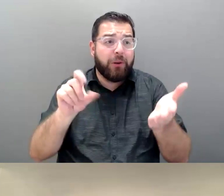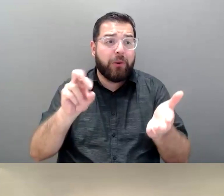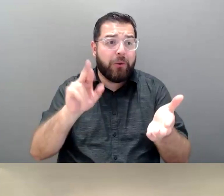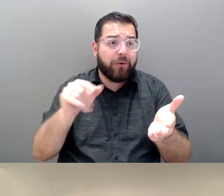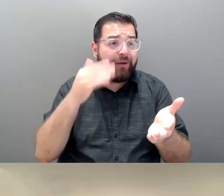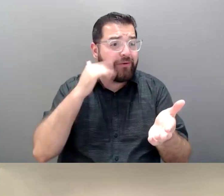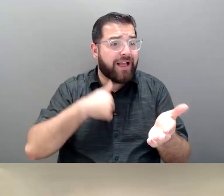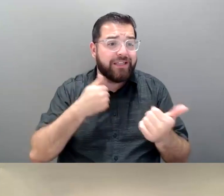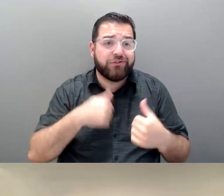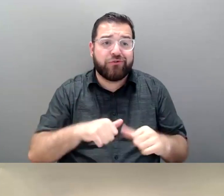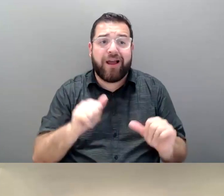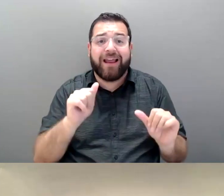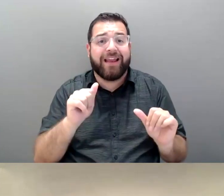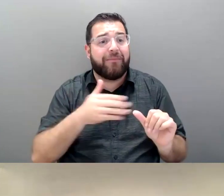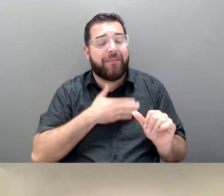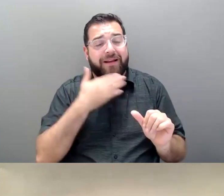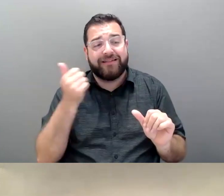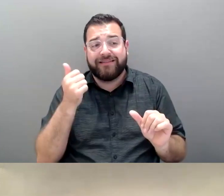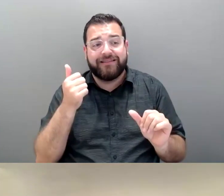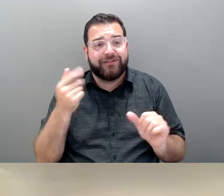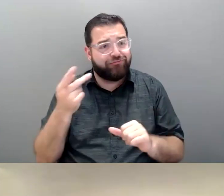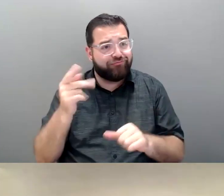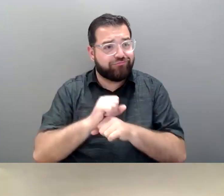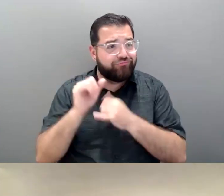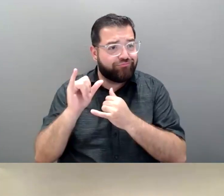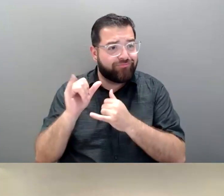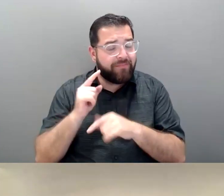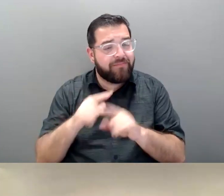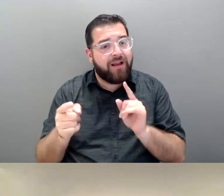not to be. She and I are colleagues, but